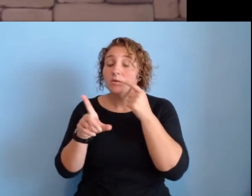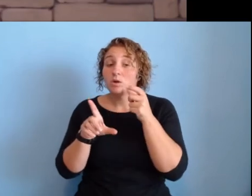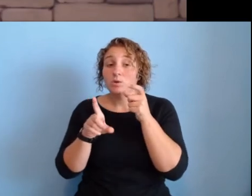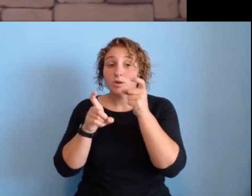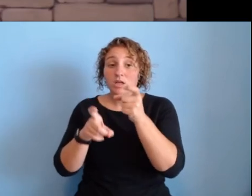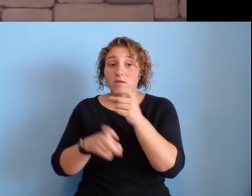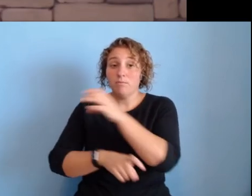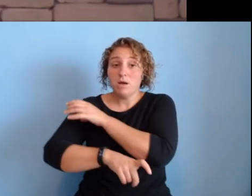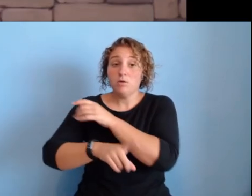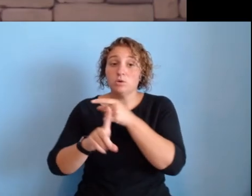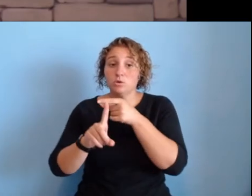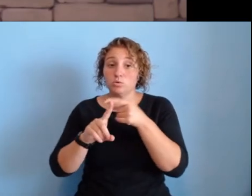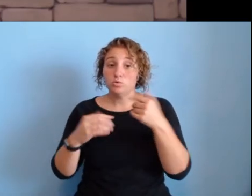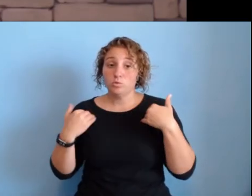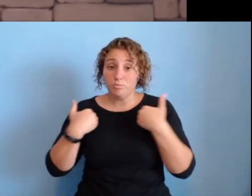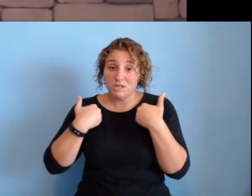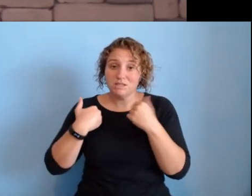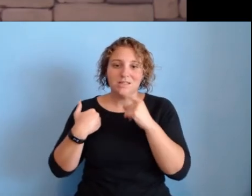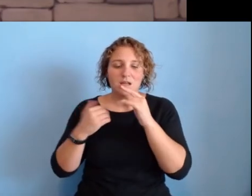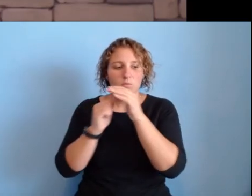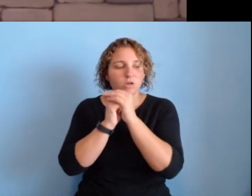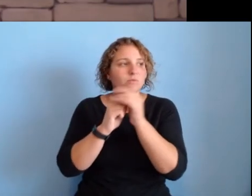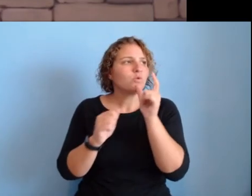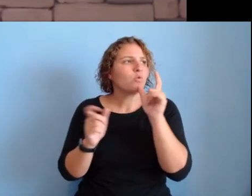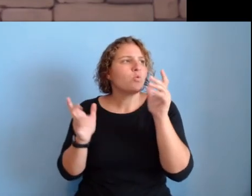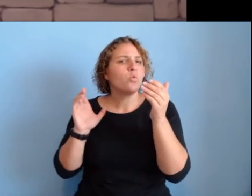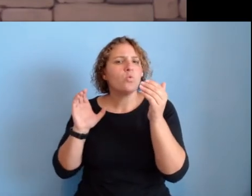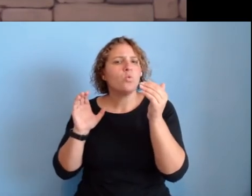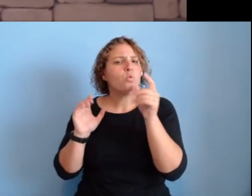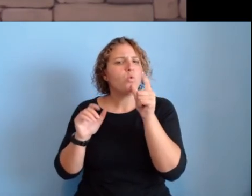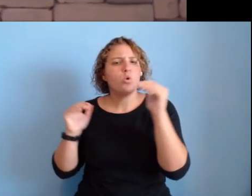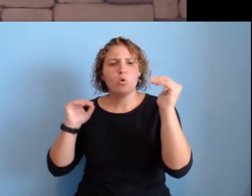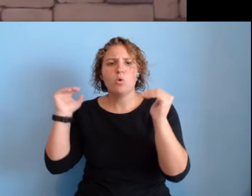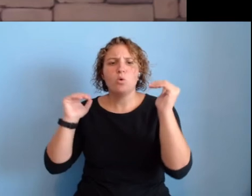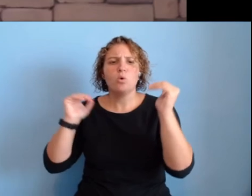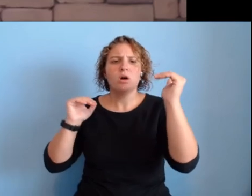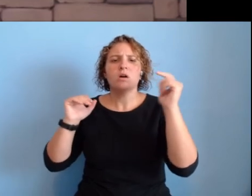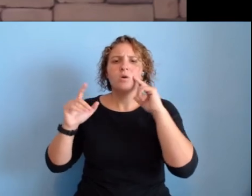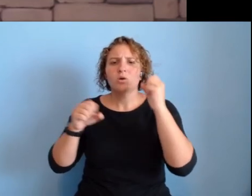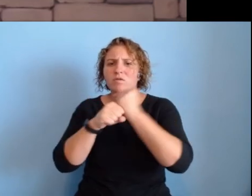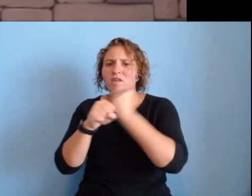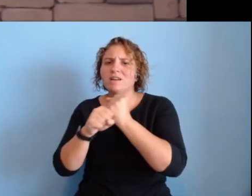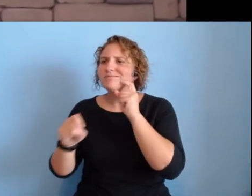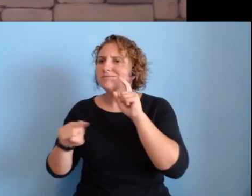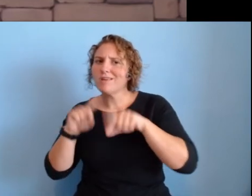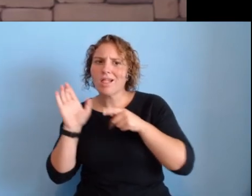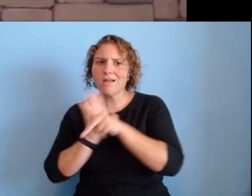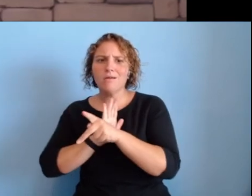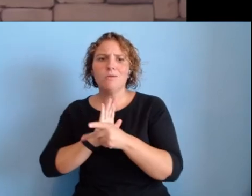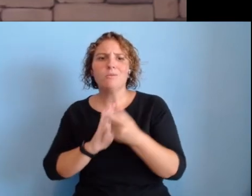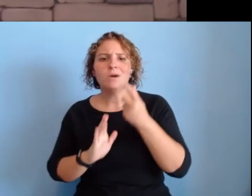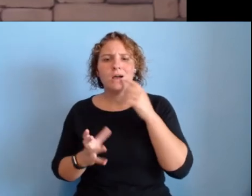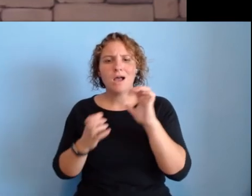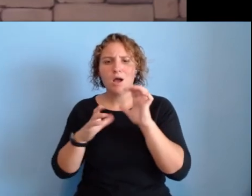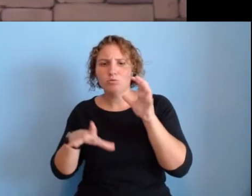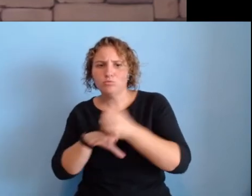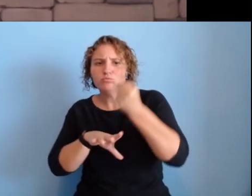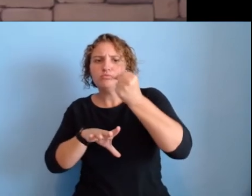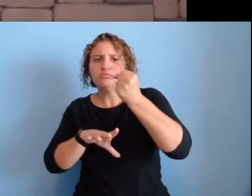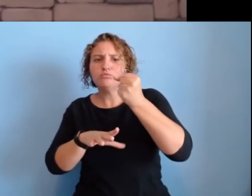they worshiped the beast, saying, who is like unto the beast? Who is able to make war with him? I mean, the guy, you can't even kill him. How do you defeat this guy?